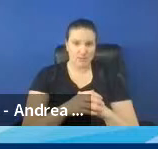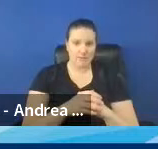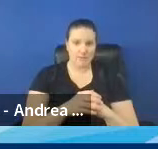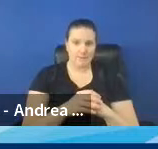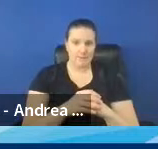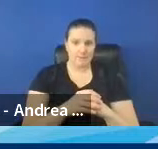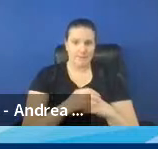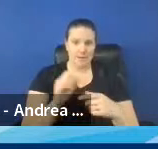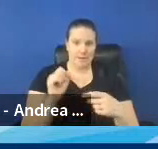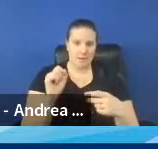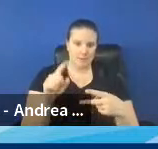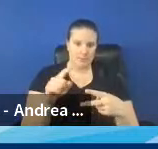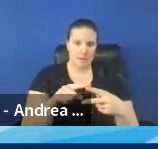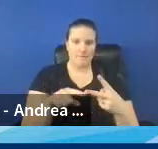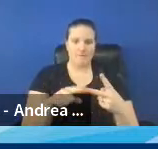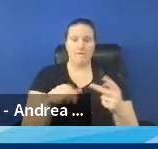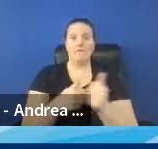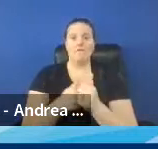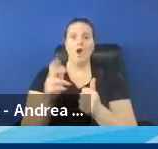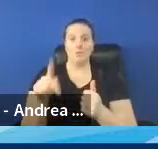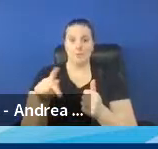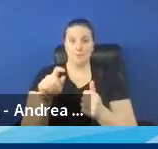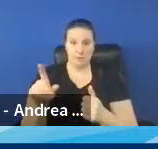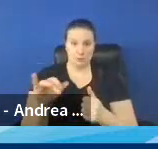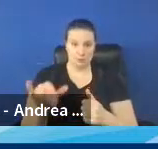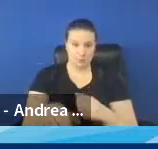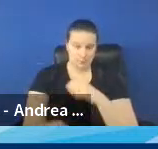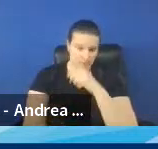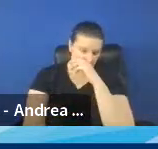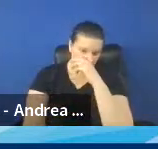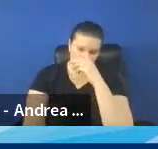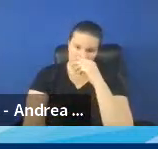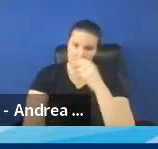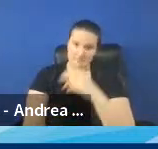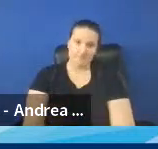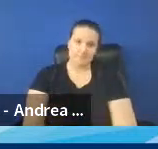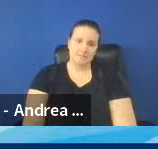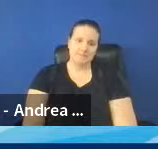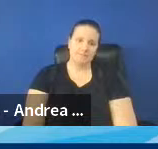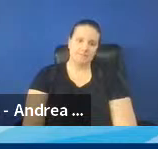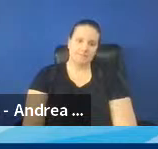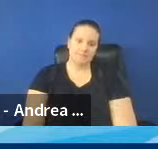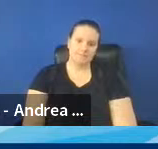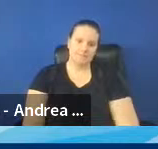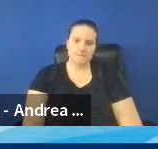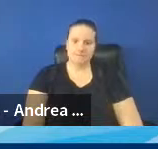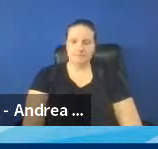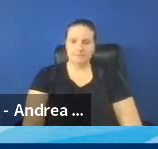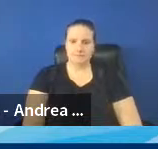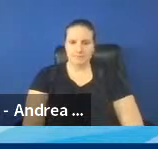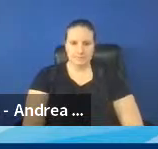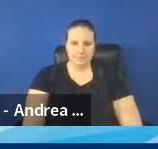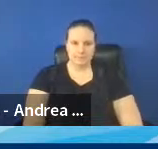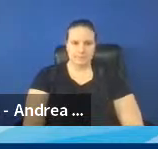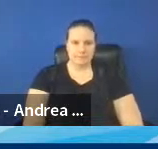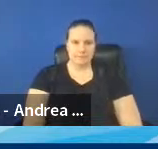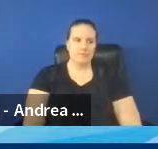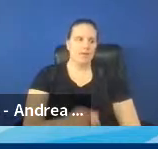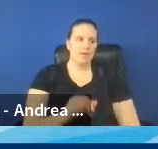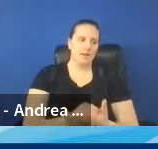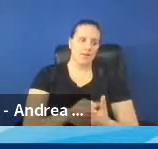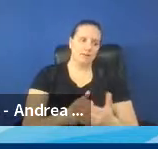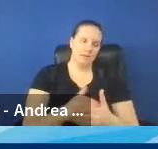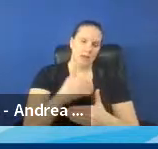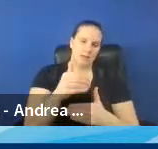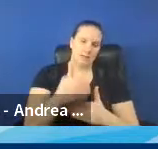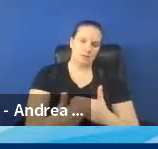let you answer that first, but I do have a follow-up question to that. That is a crucial next step in this. We started